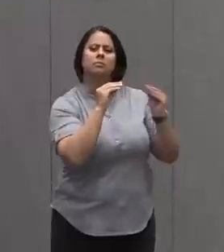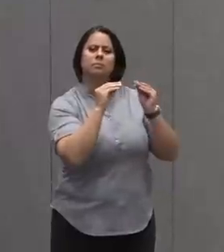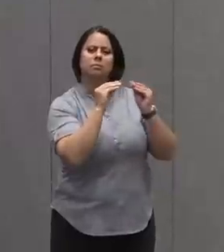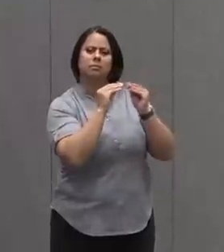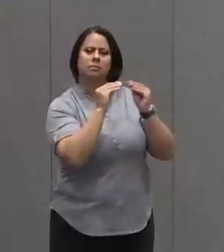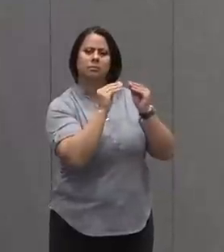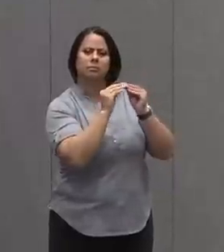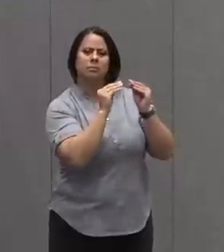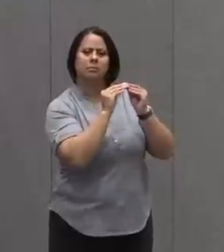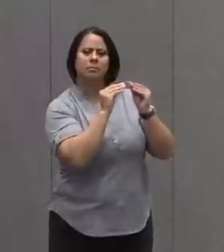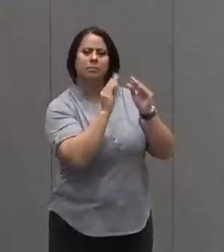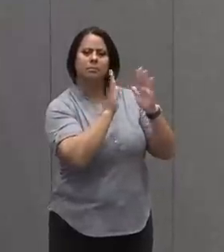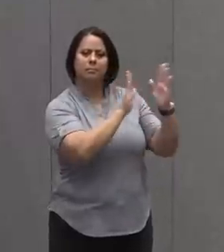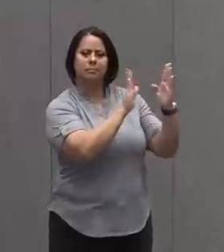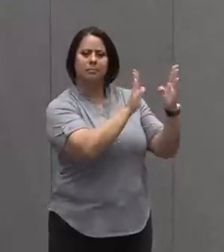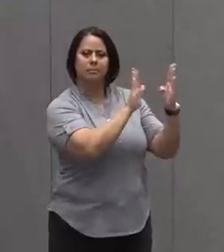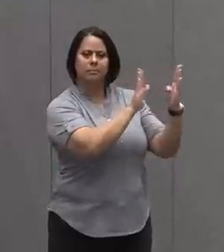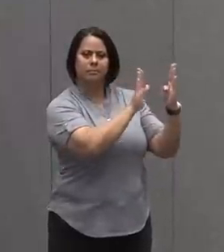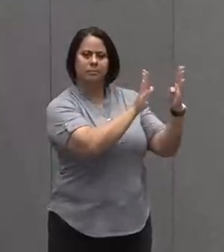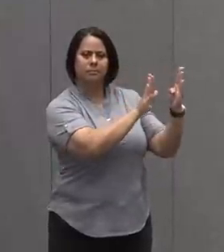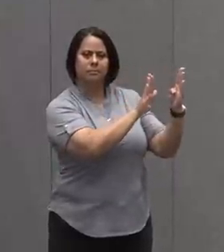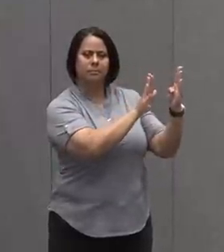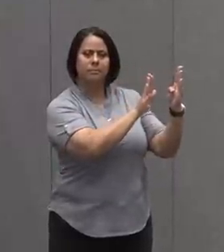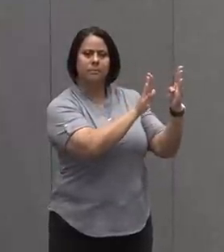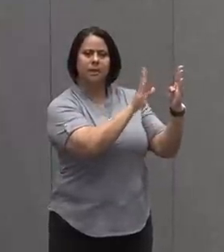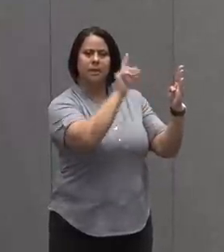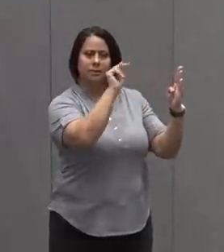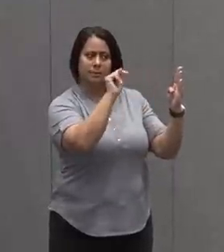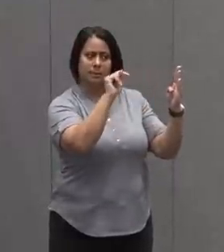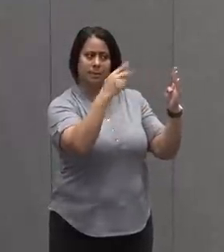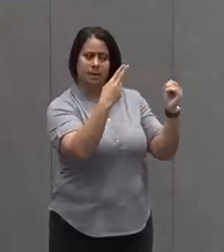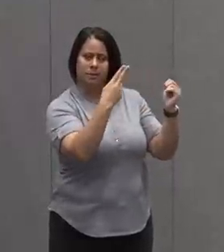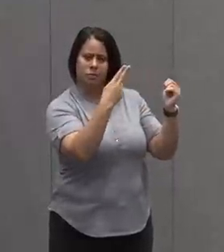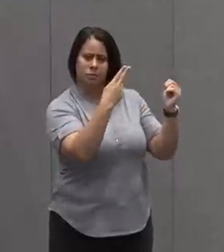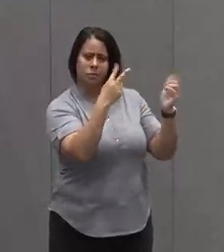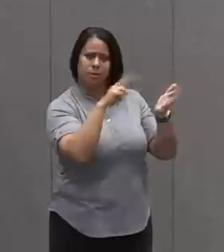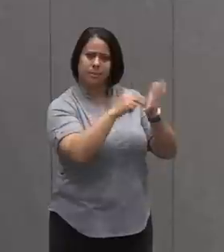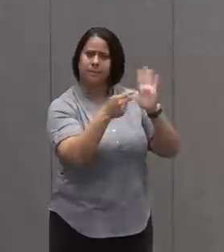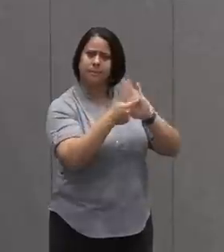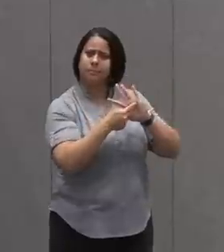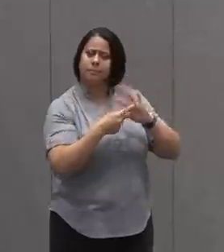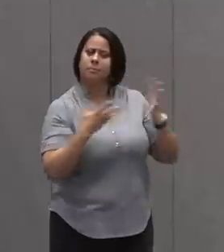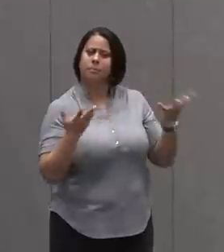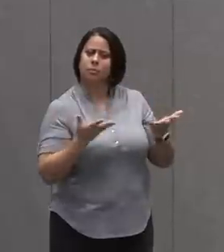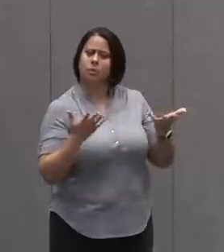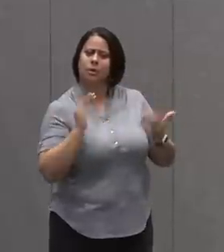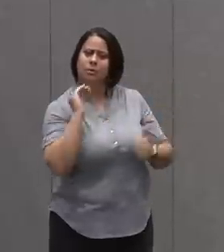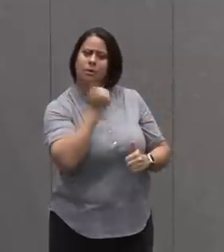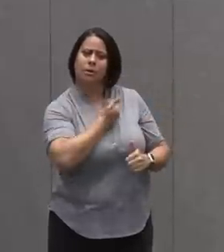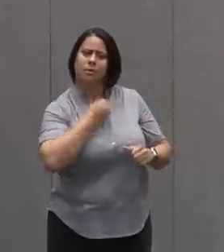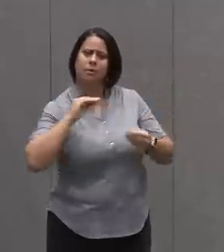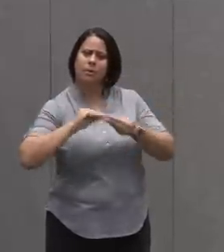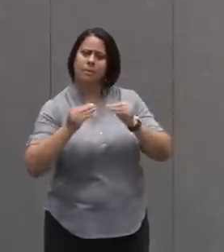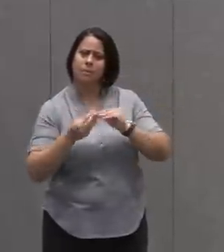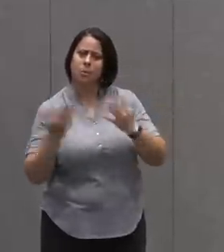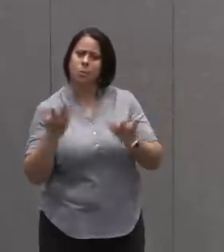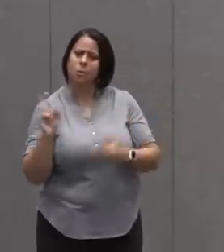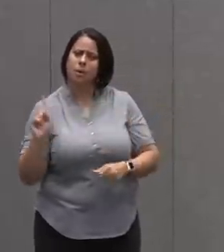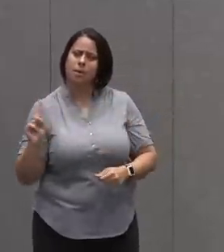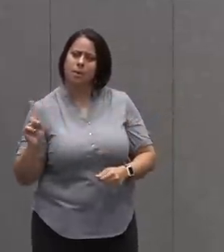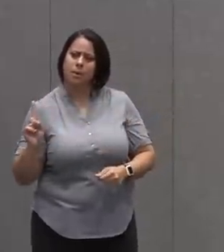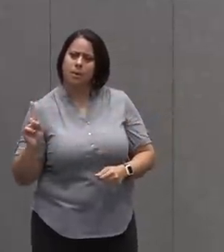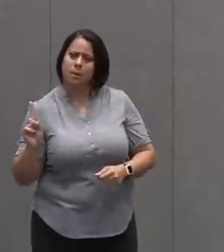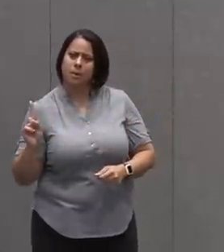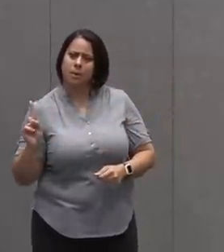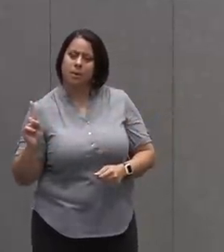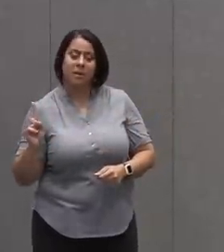other ones. And I'm wondering, I think that TH might represent something that we have in our number of the day. If you